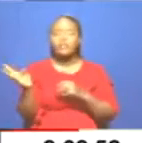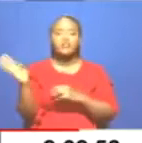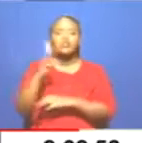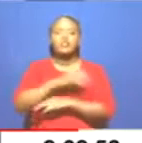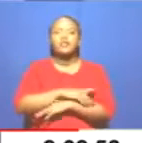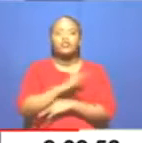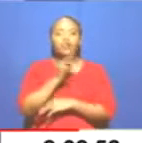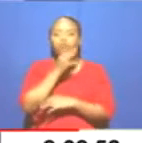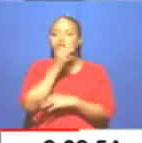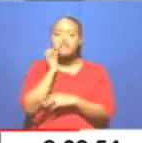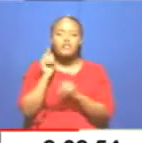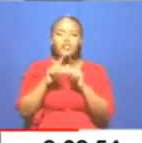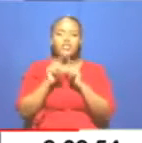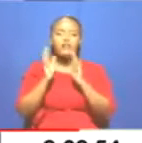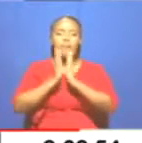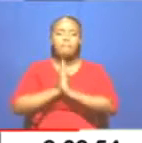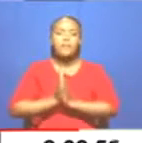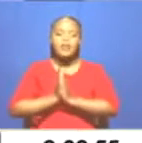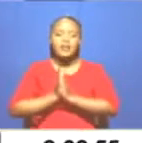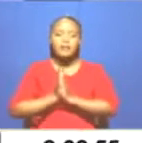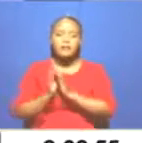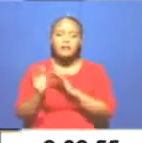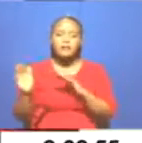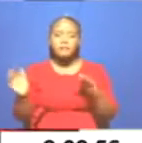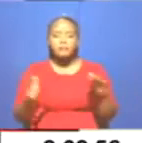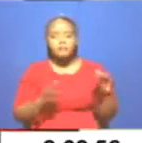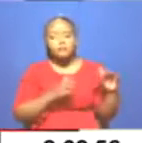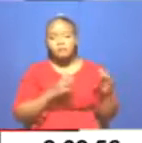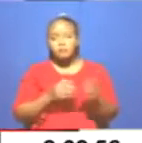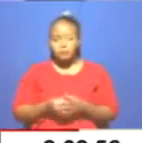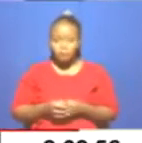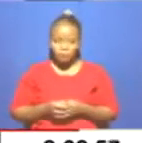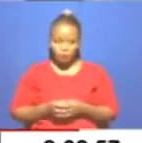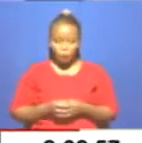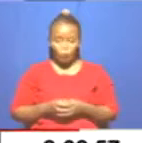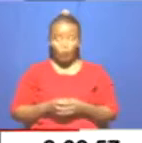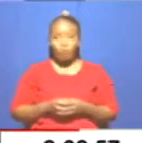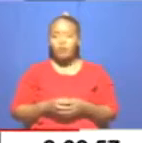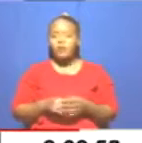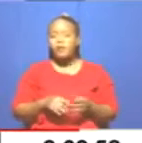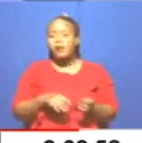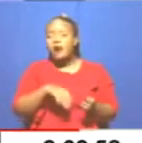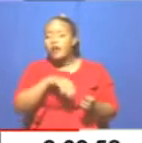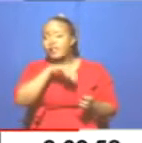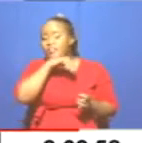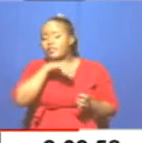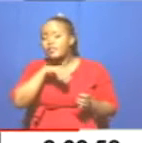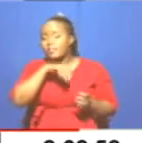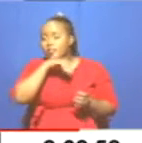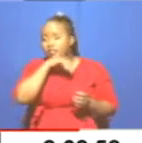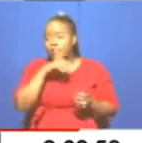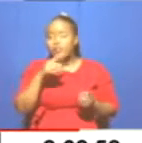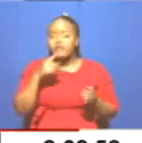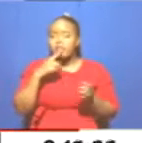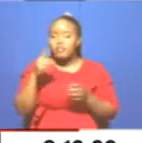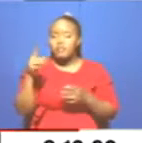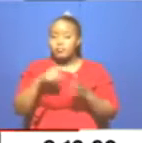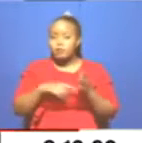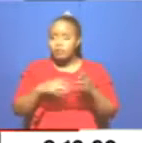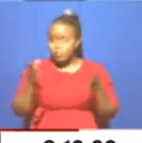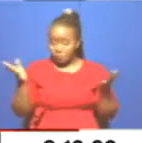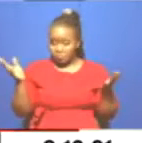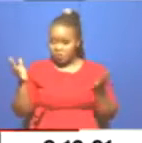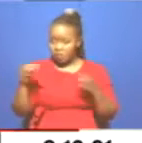Let's go back to politics now. And the Orange Democratic Movement party leader, Raila Odinga, now says the resettling of internally